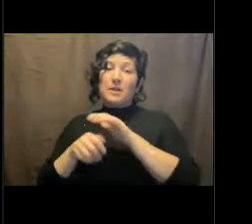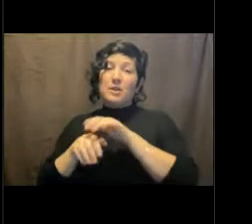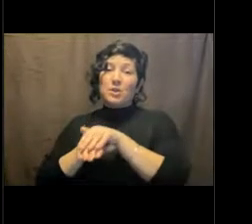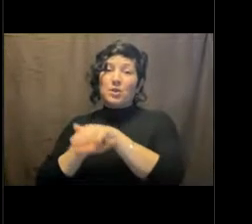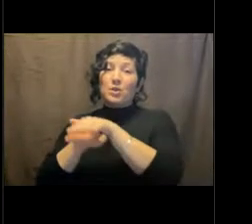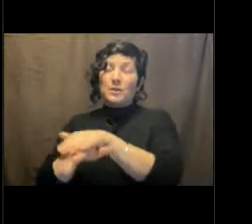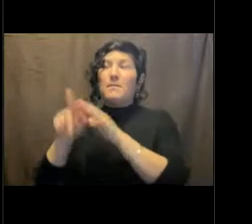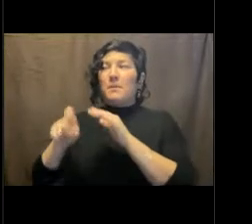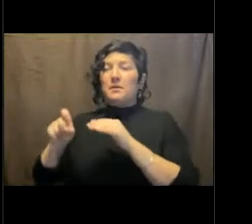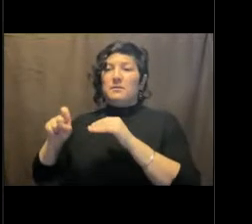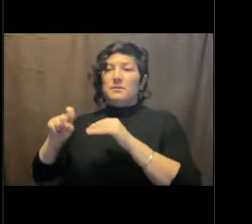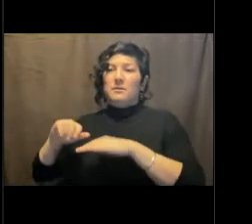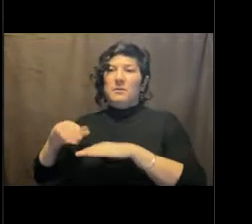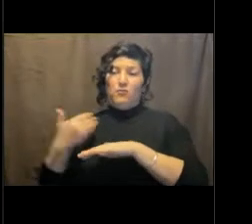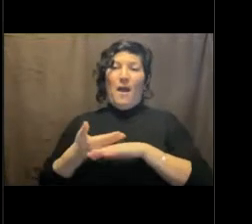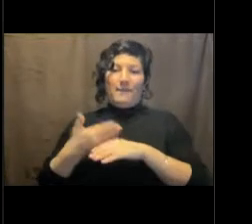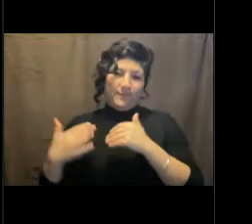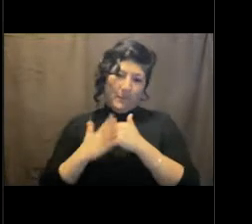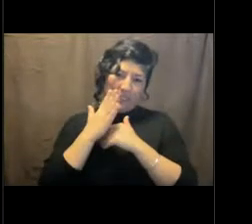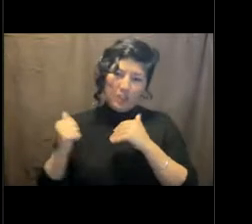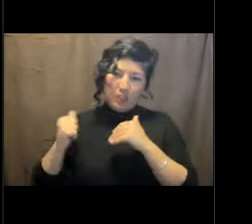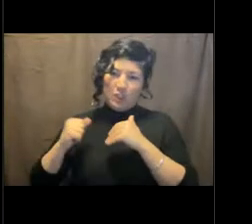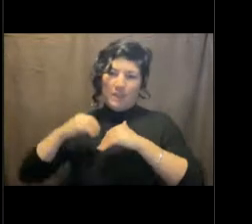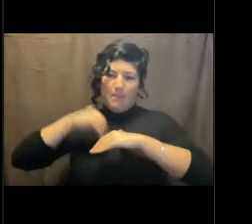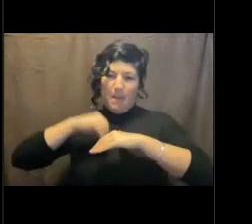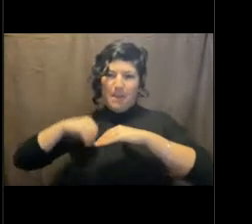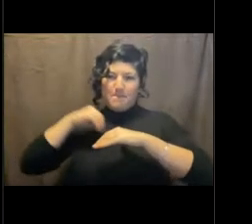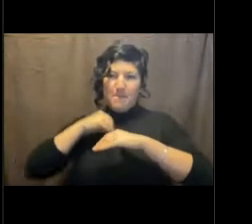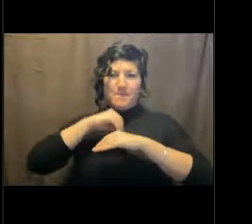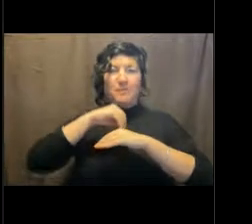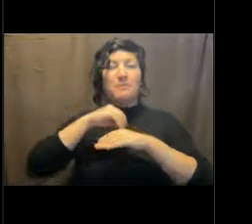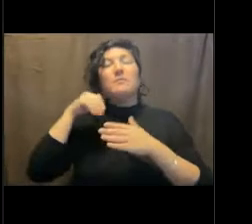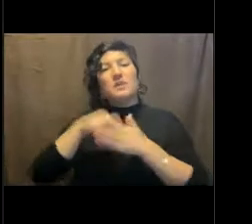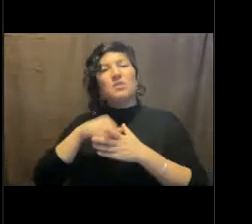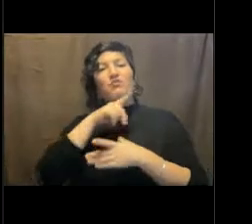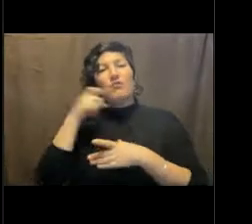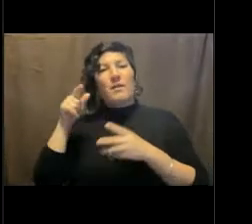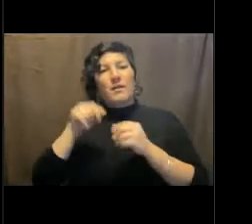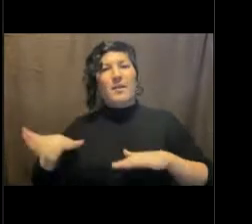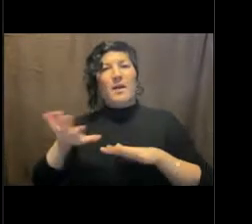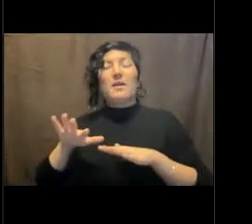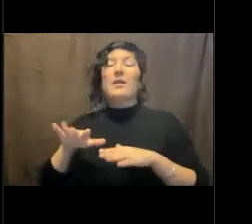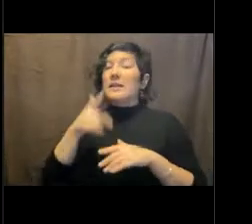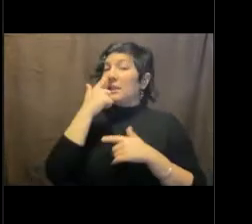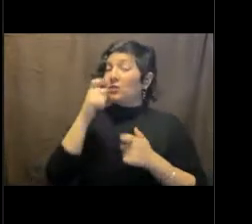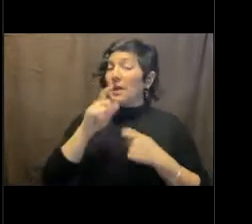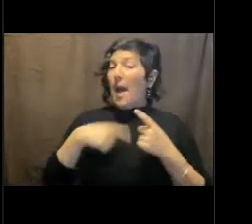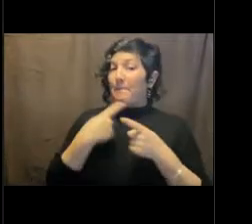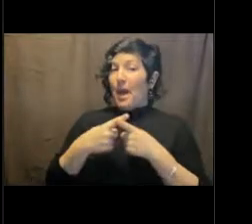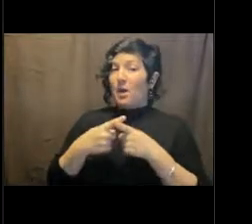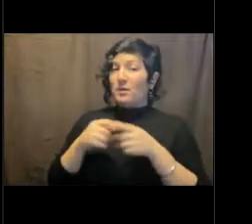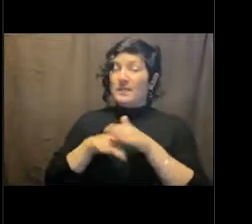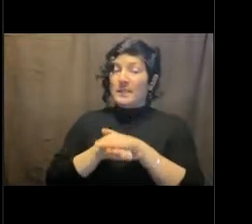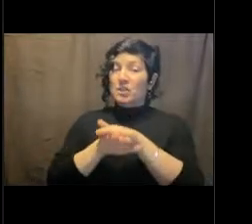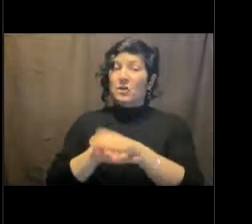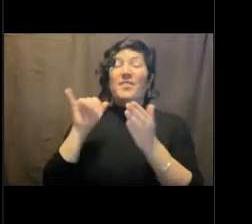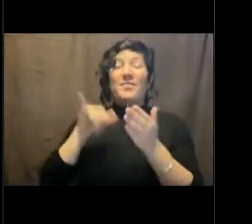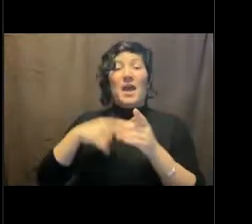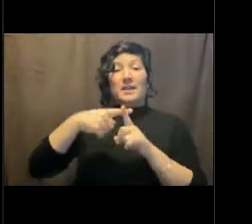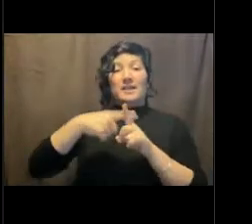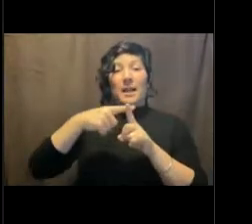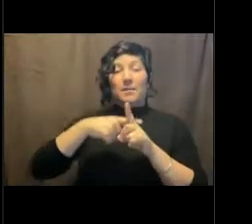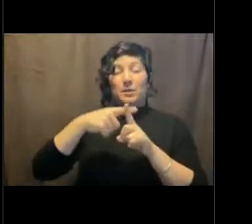sandy beaches. Now, the interesting thing about sea turtles is that the temperature at which the eggs incubate at on these beaches determines how